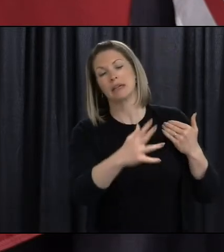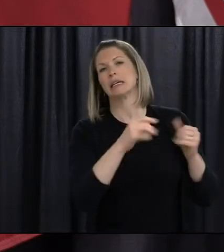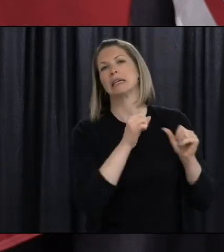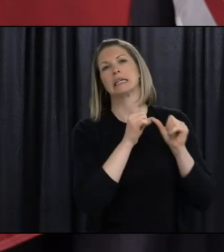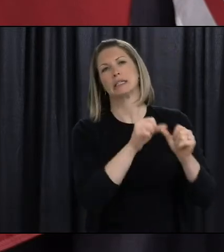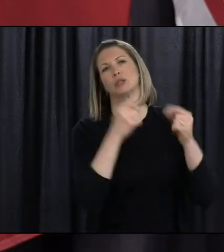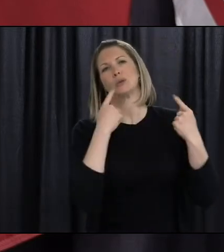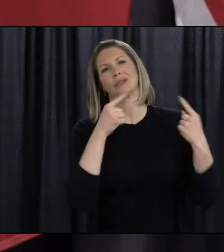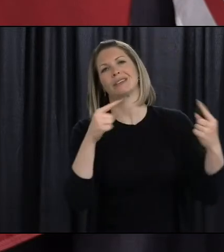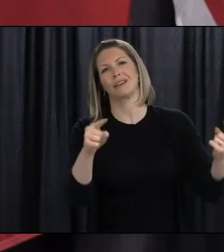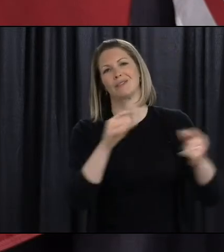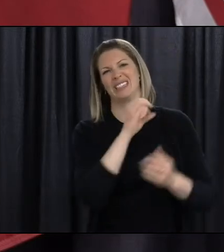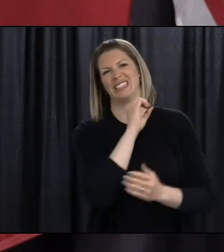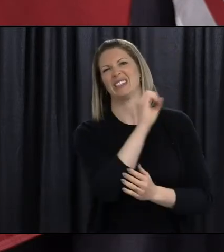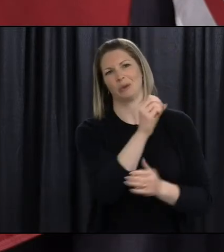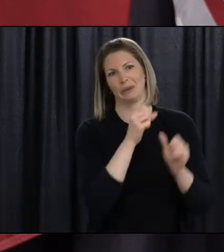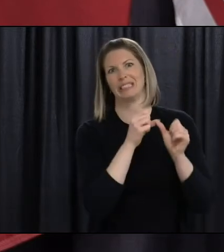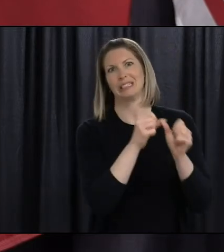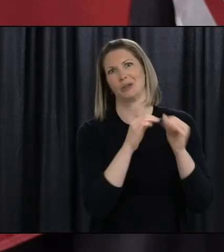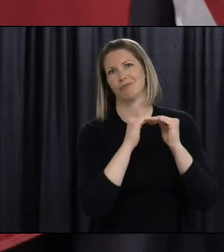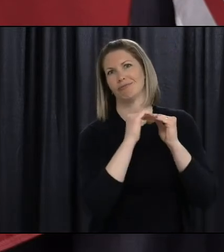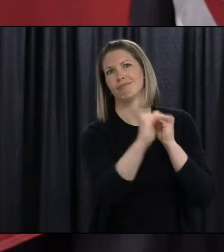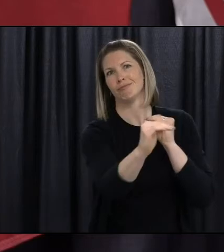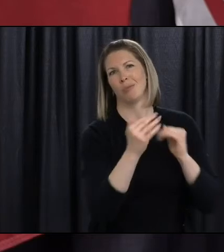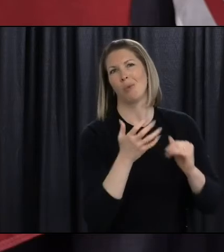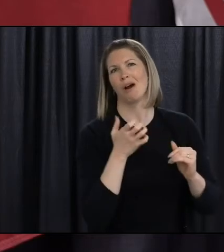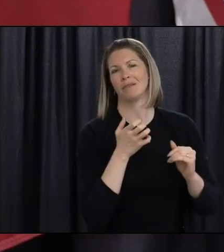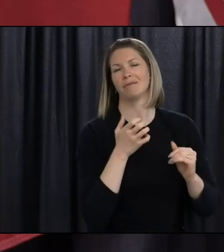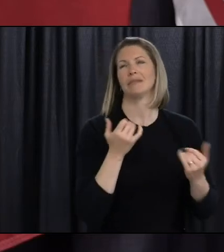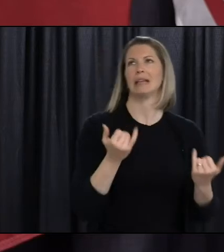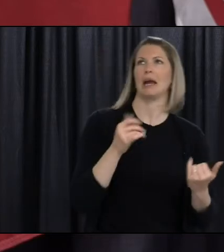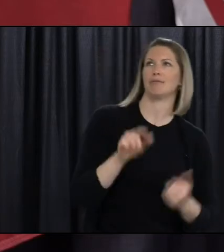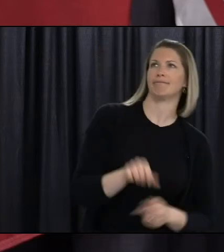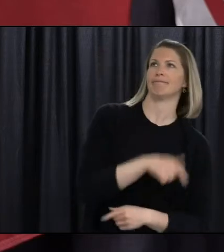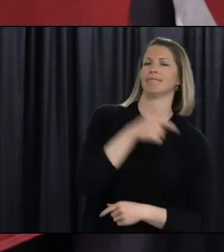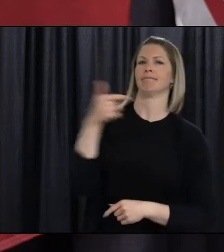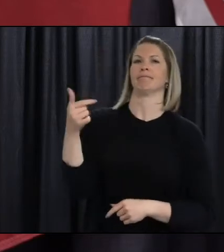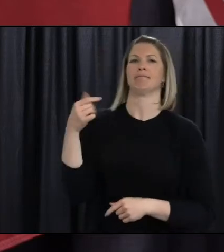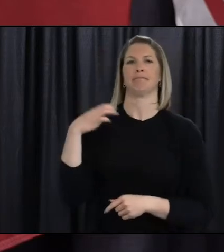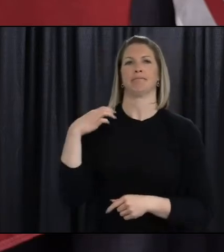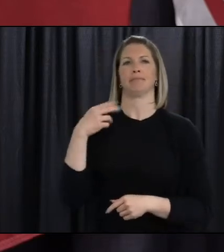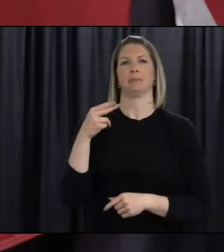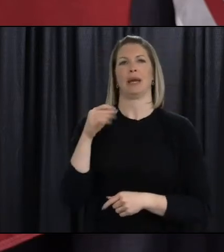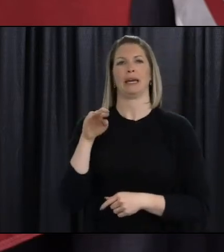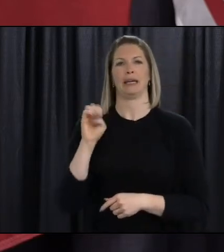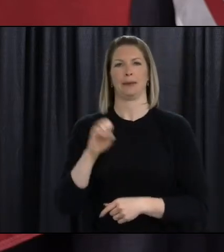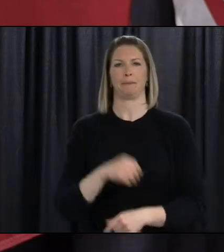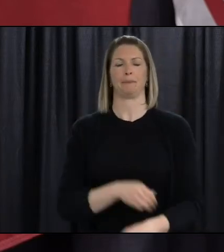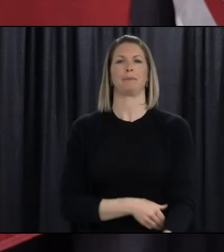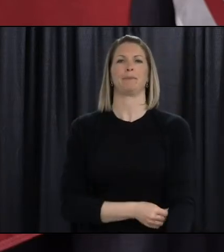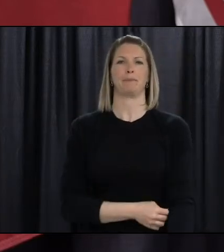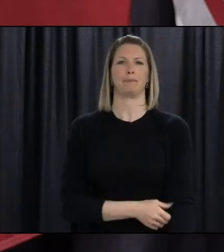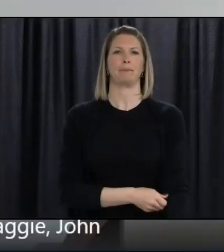few days. So with that said, I will now turn it over to the Minister, Minister Heggie, for his comments today.